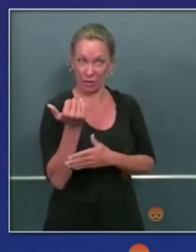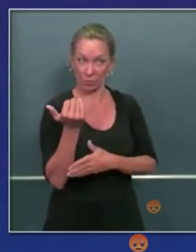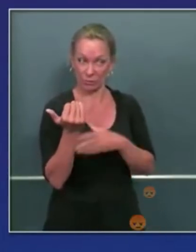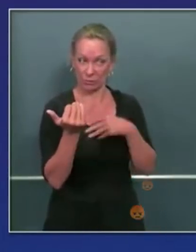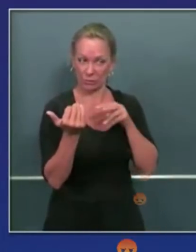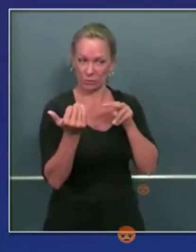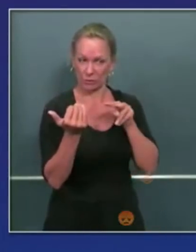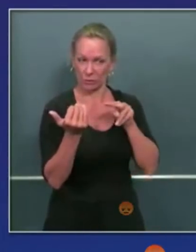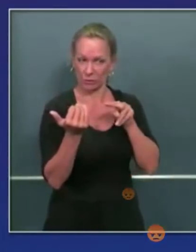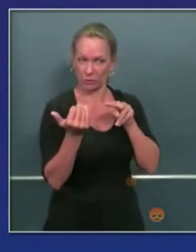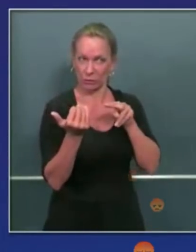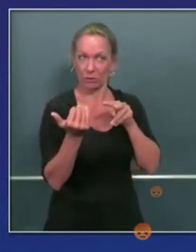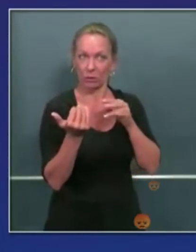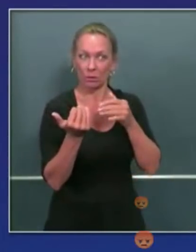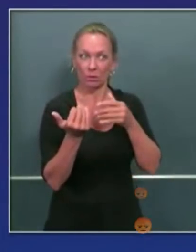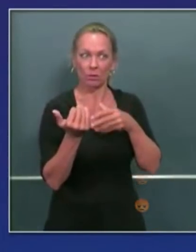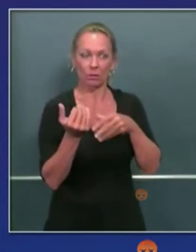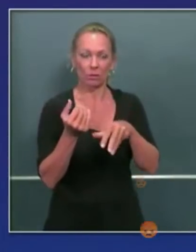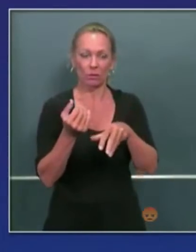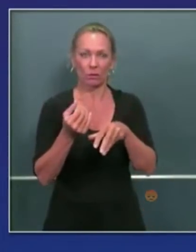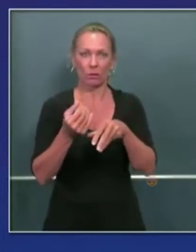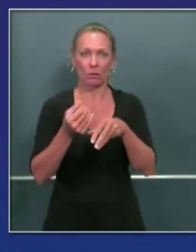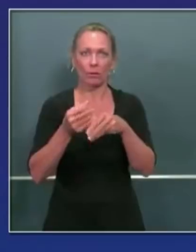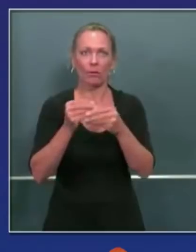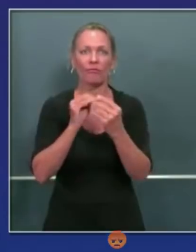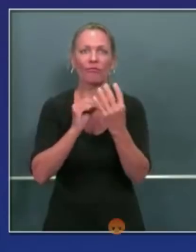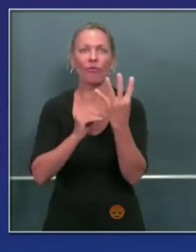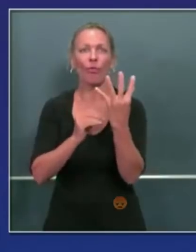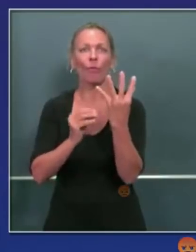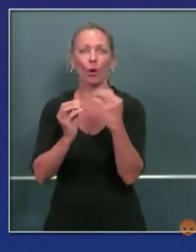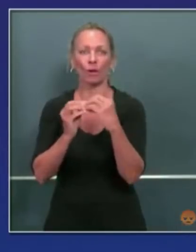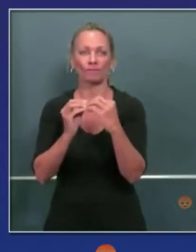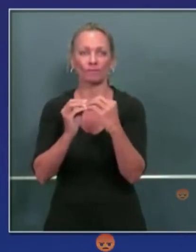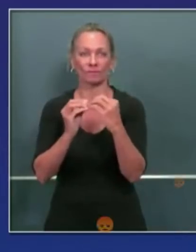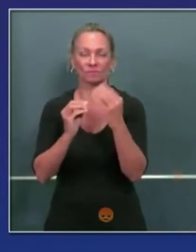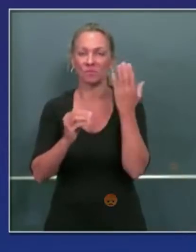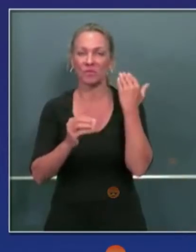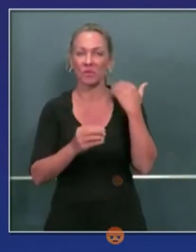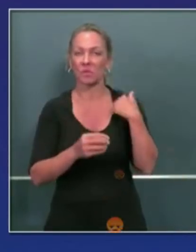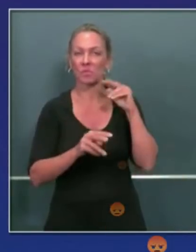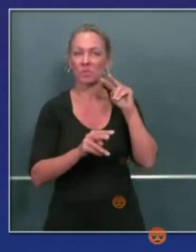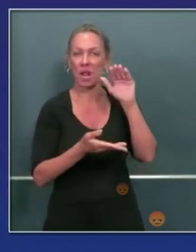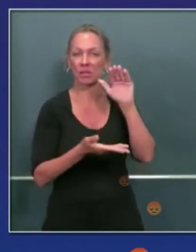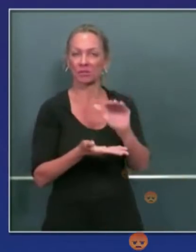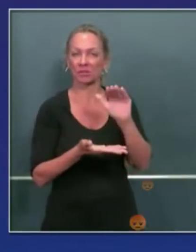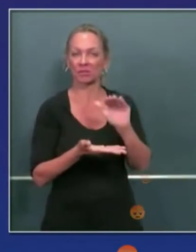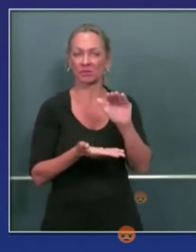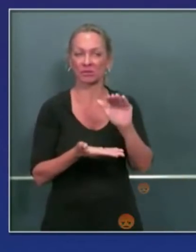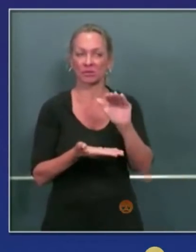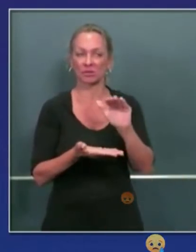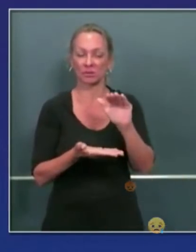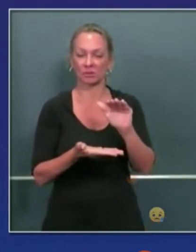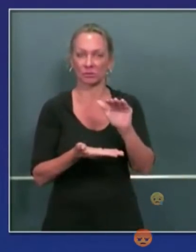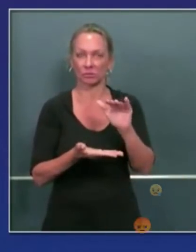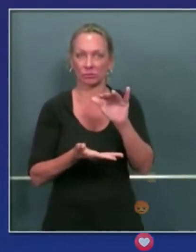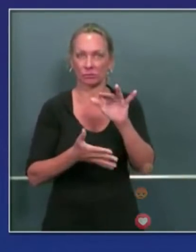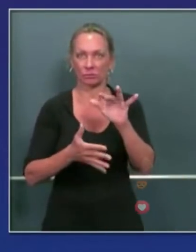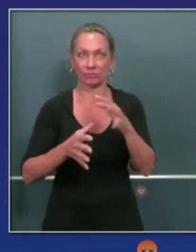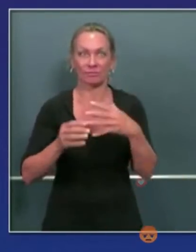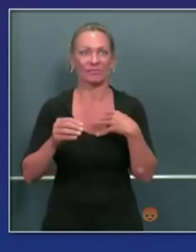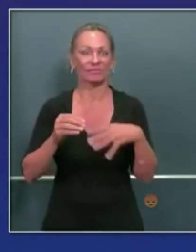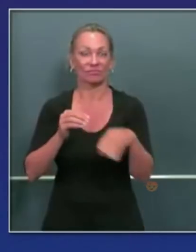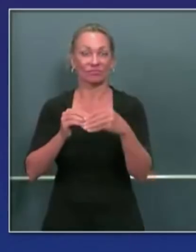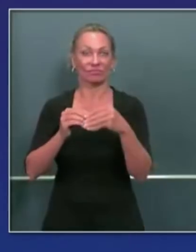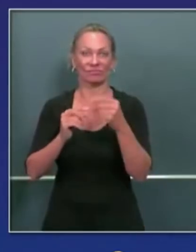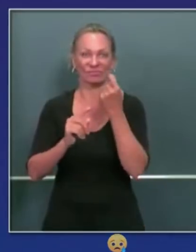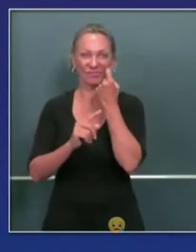added Orange County, and we added Glenn County to the targeted engagement list. So now we're 19 Hiện nay có 19 counties.